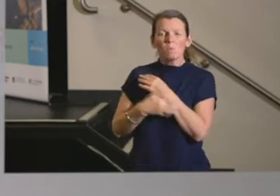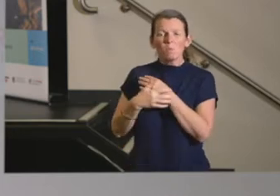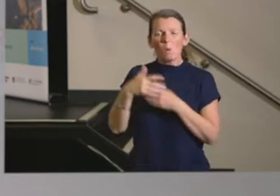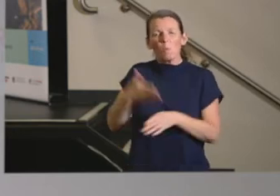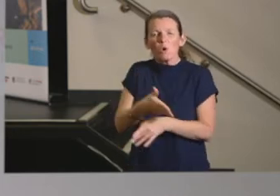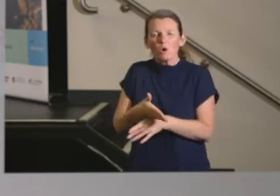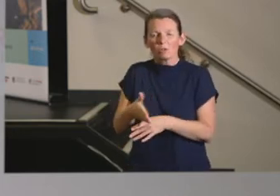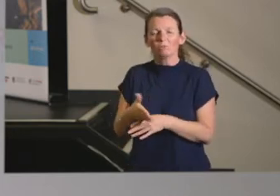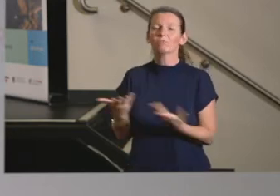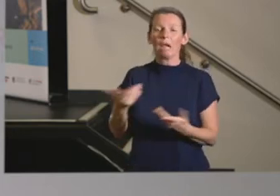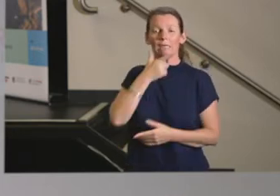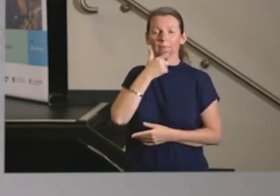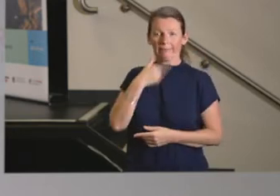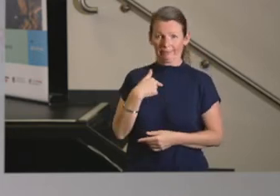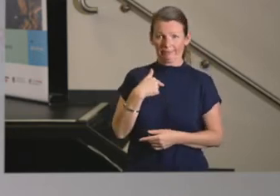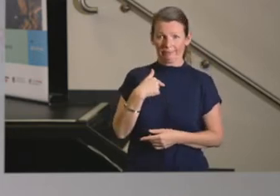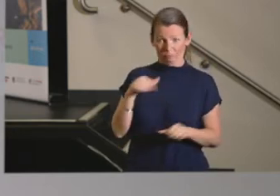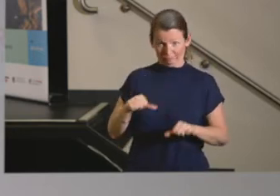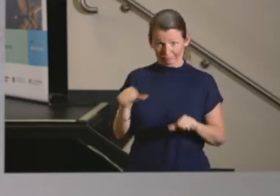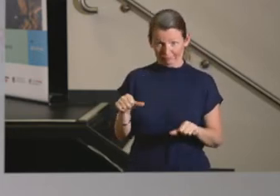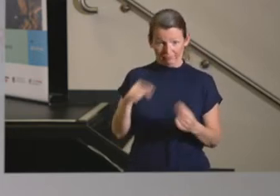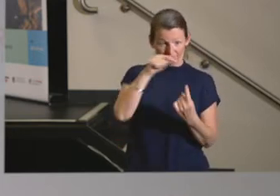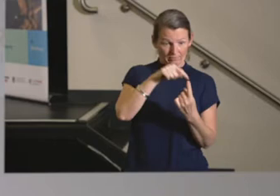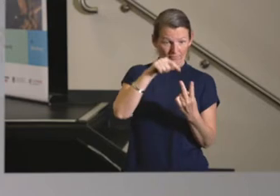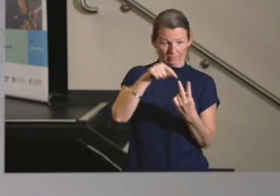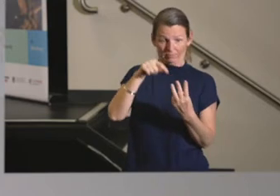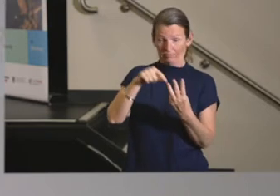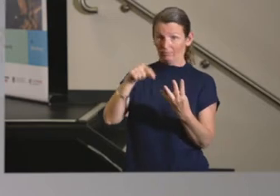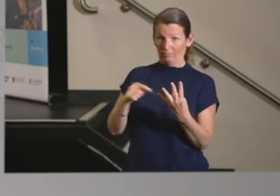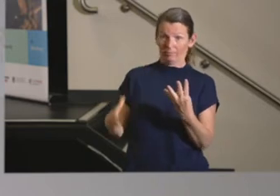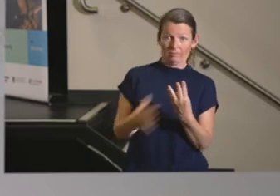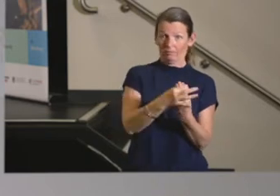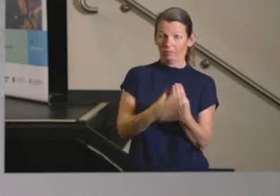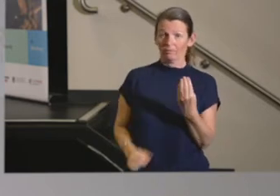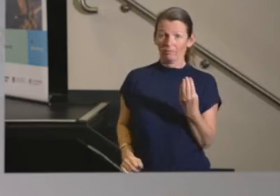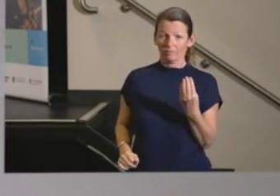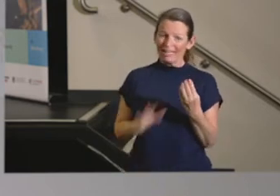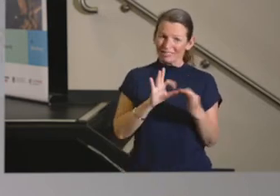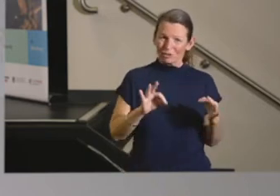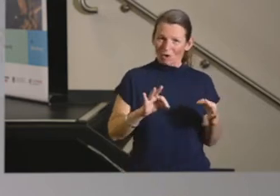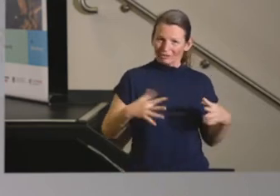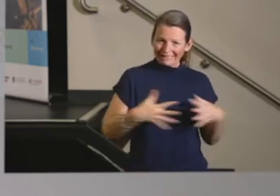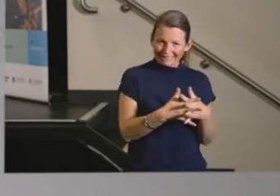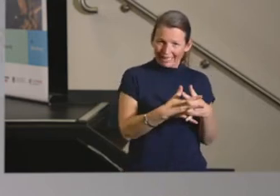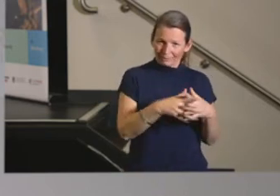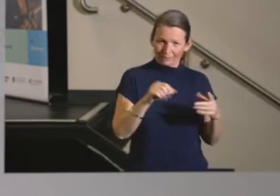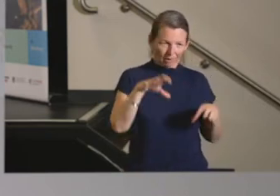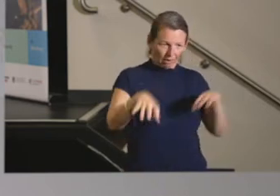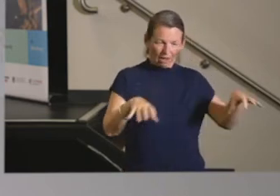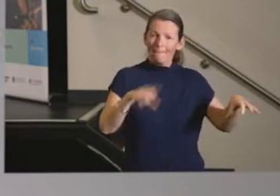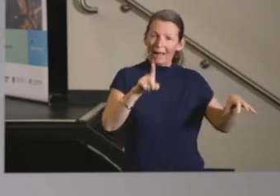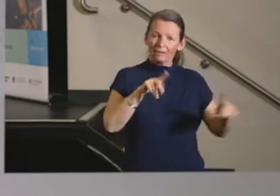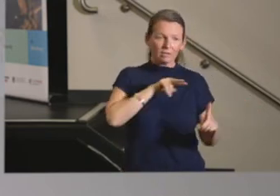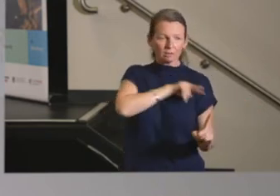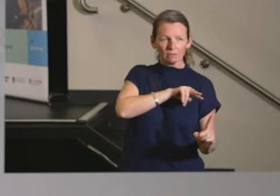isn't intersectionality. Those four identities is not intersectionality, but they're different lenses or axes